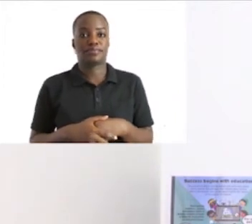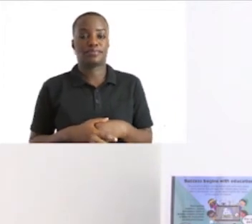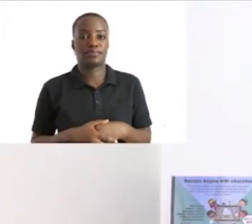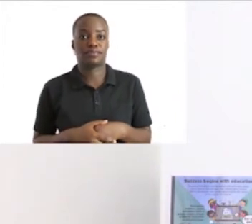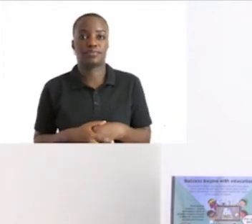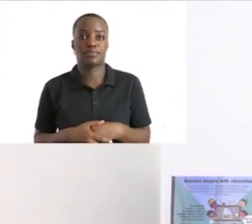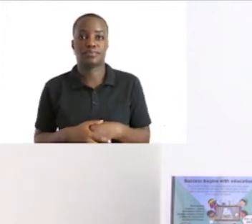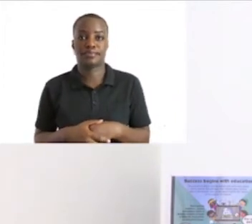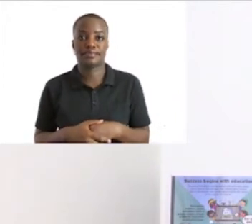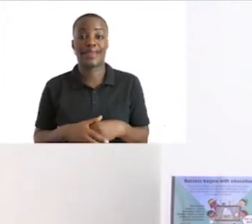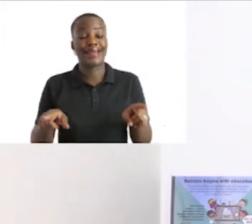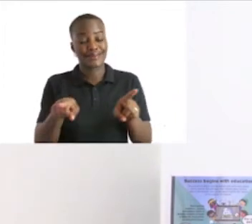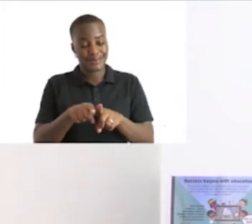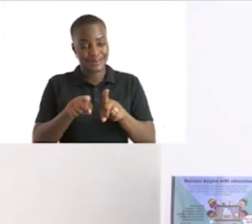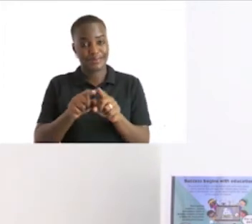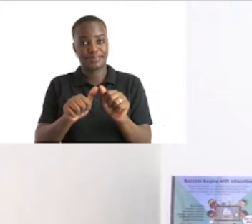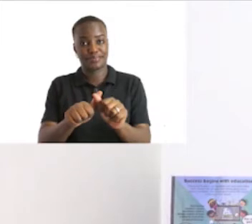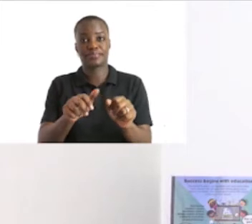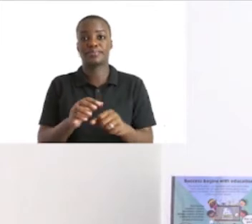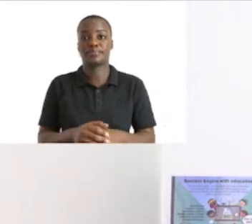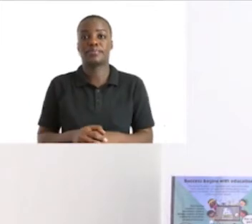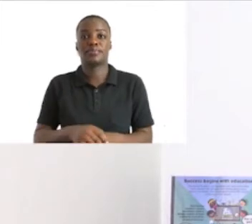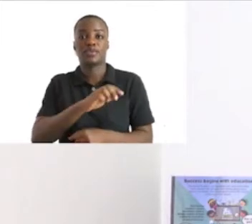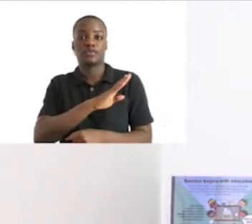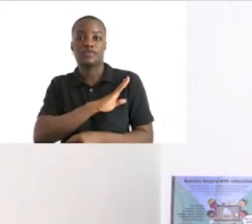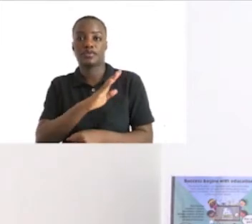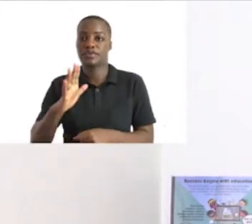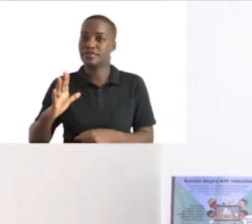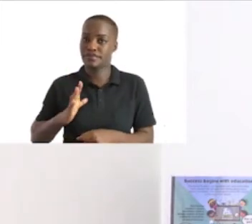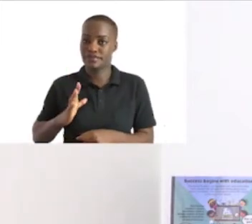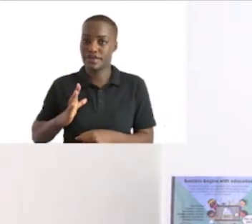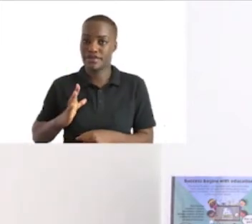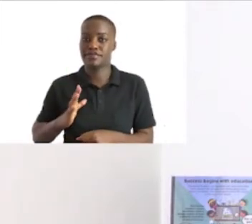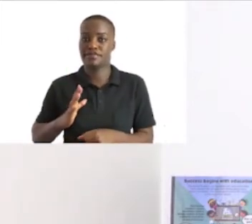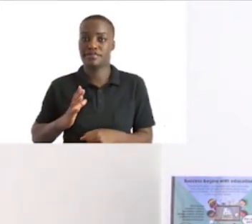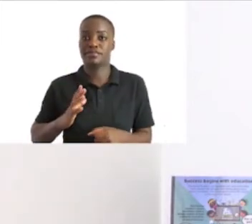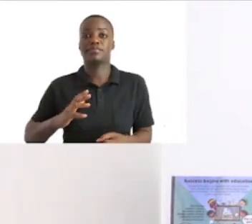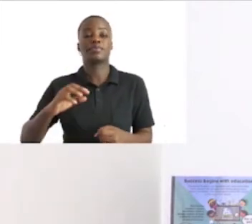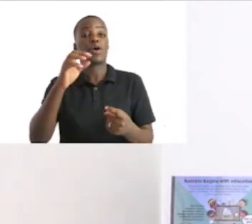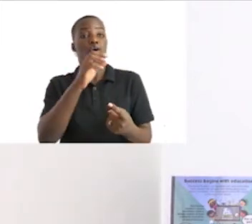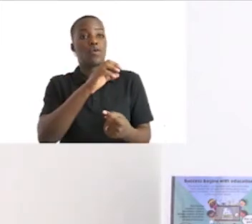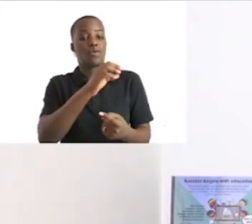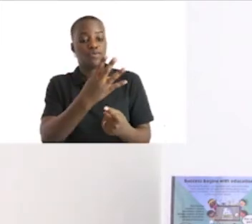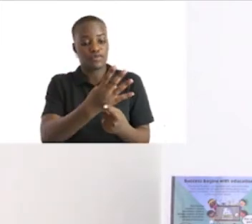And we're going to do the same again. From 45, we are counting on